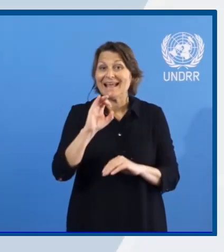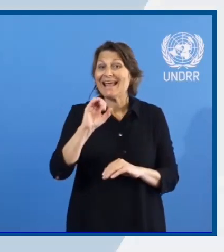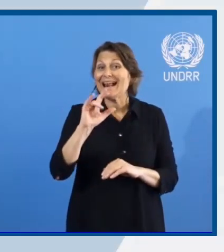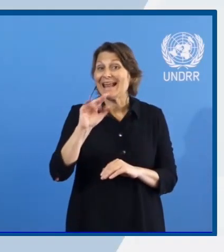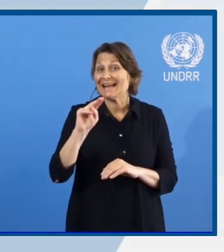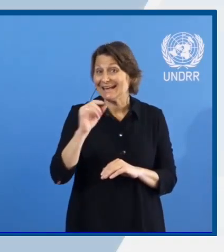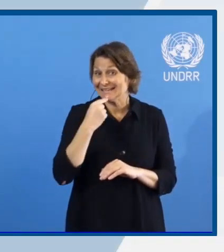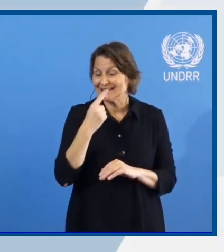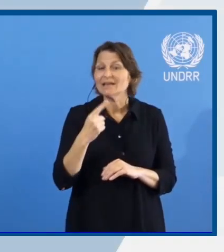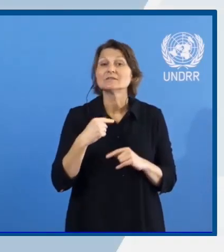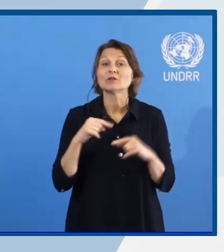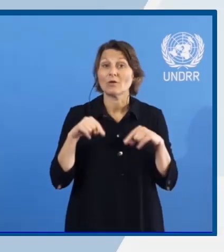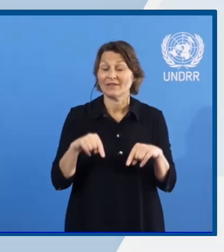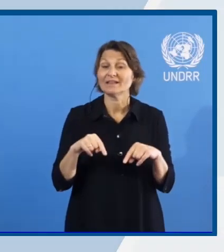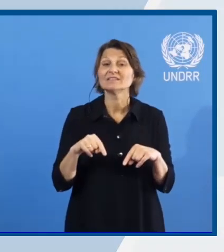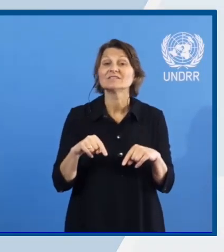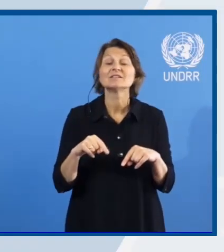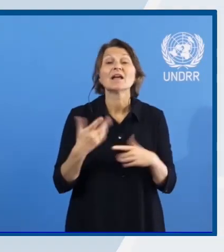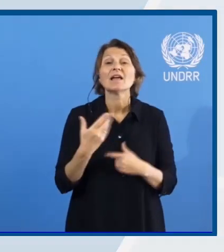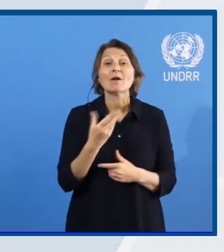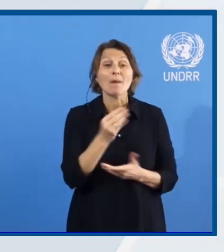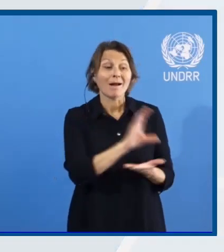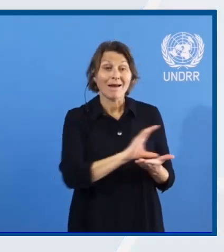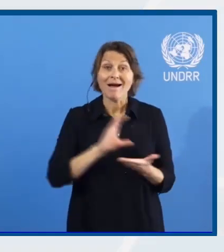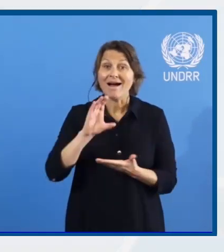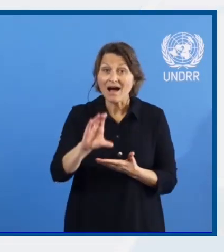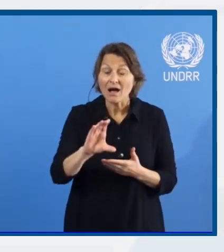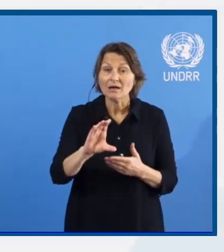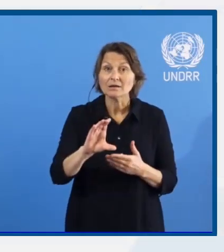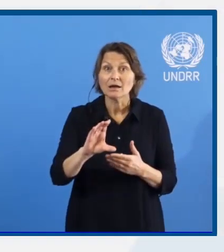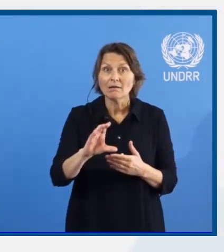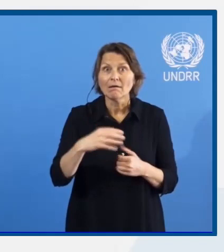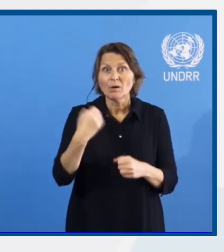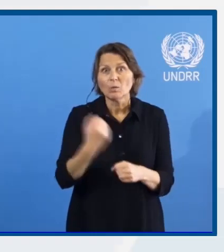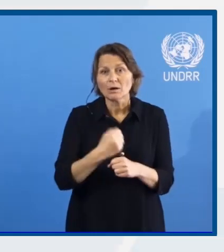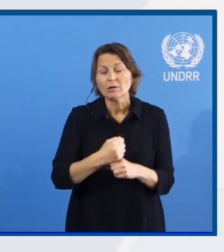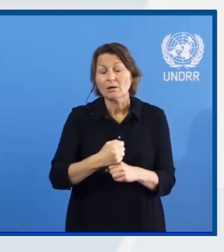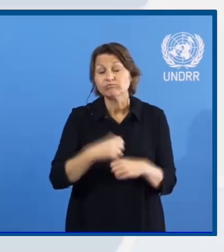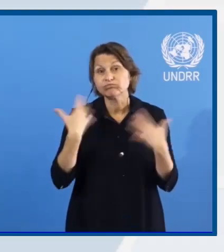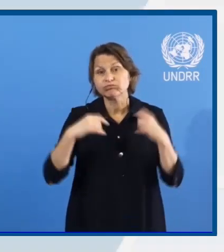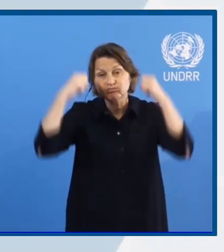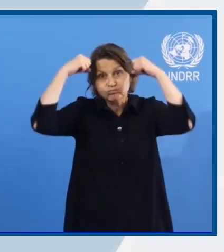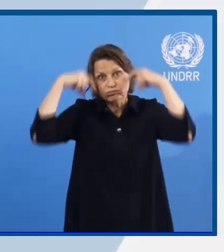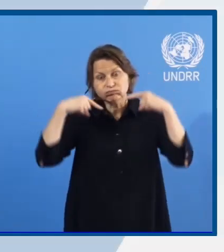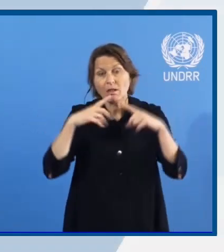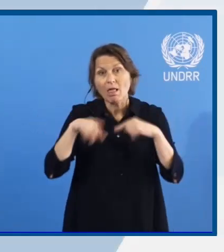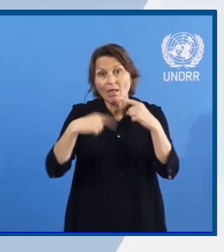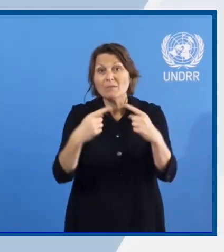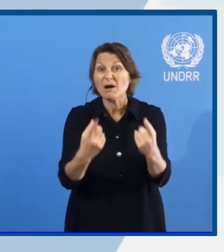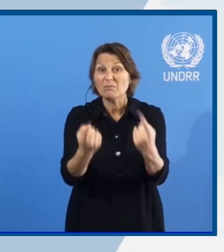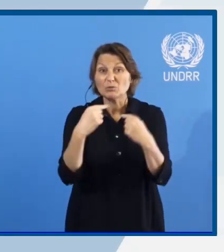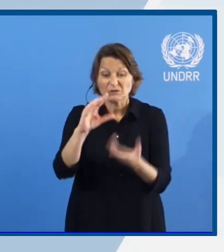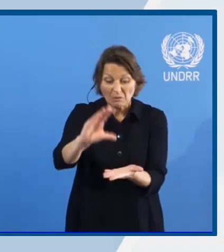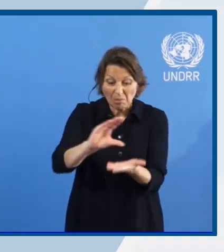more work without an additional return is not a good business proposition. Yes. So there's still some work to be